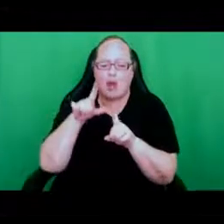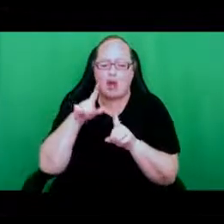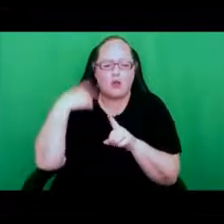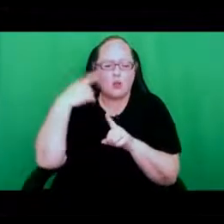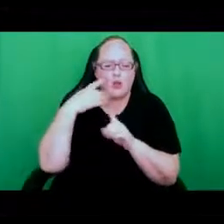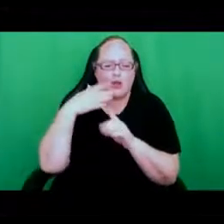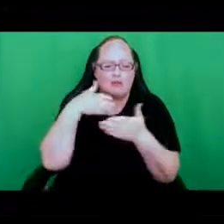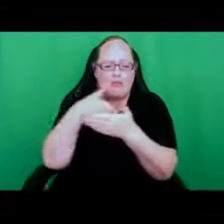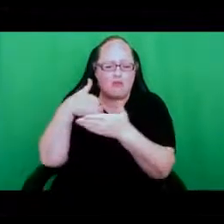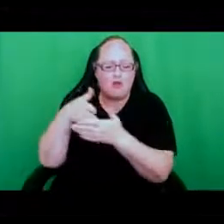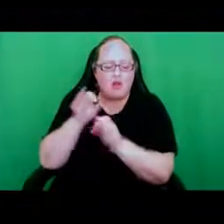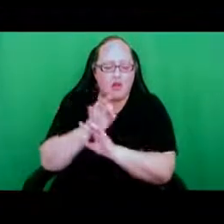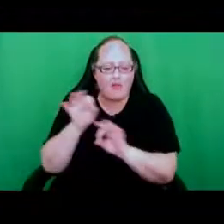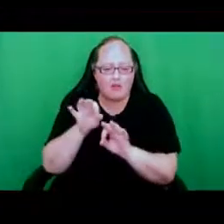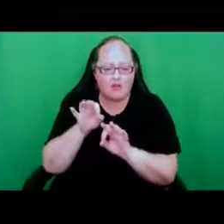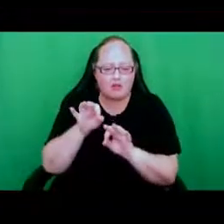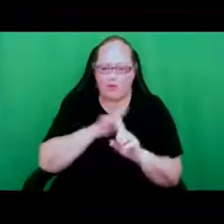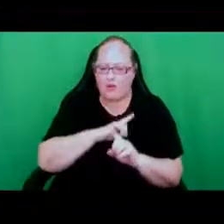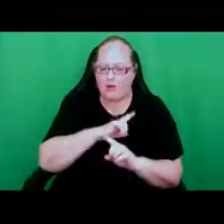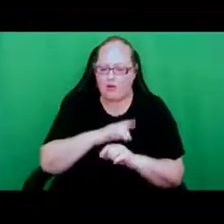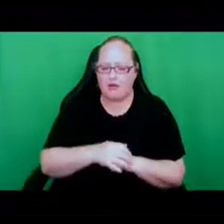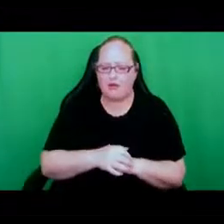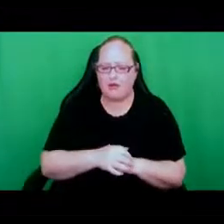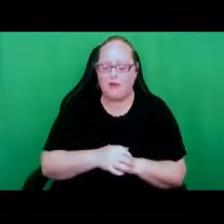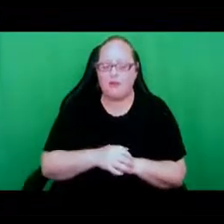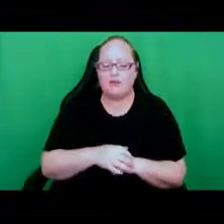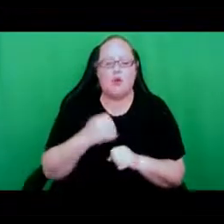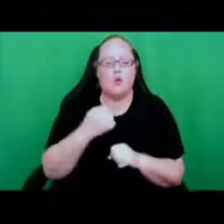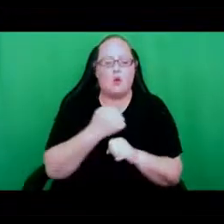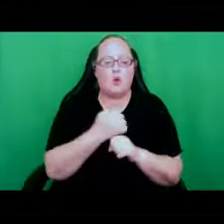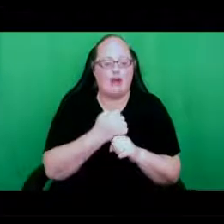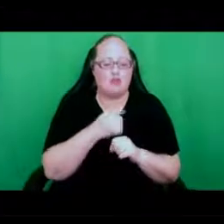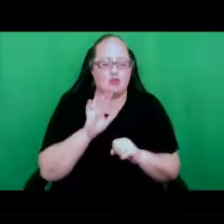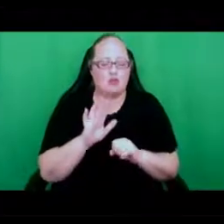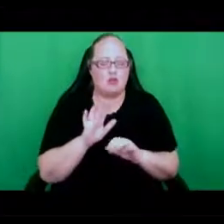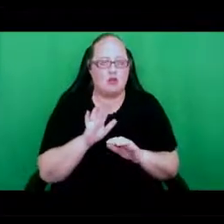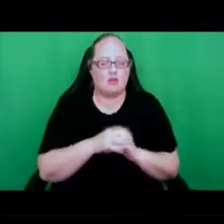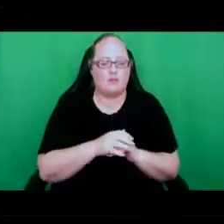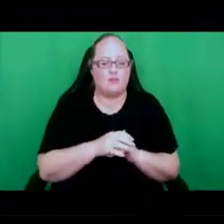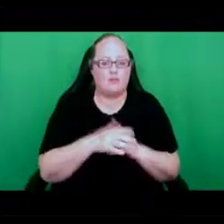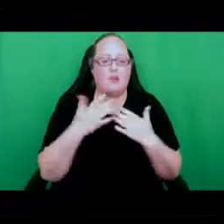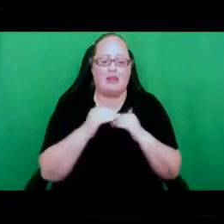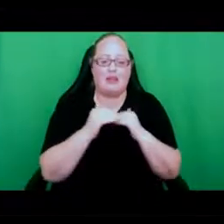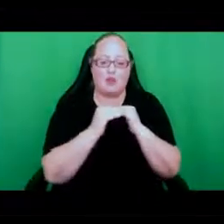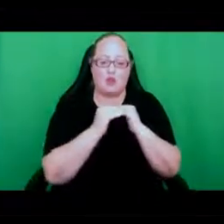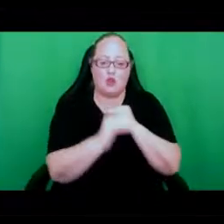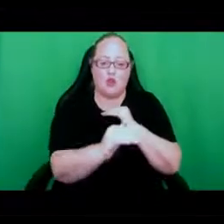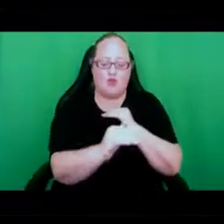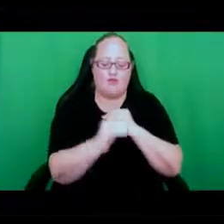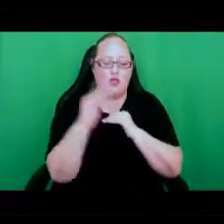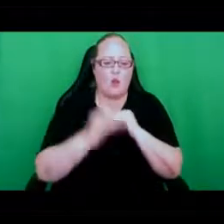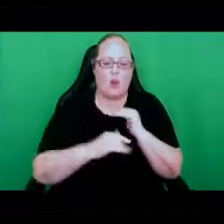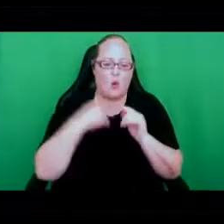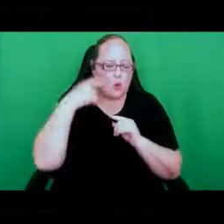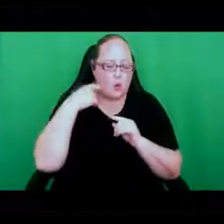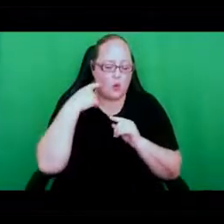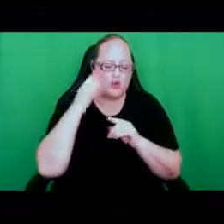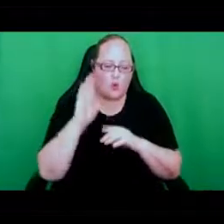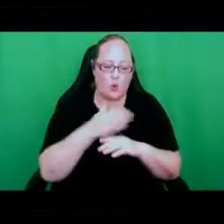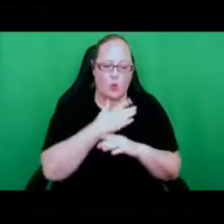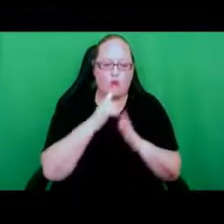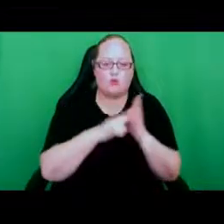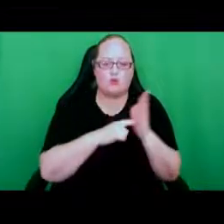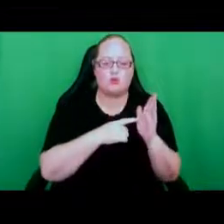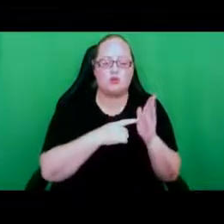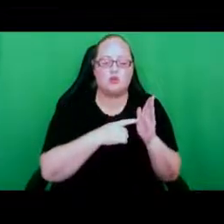points? Yeah, we've put low noise surfacing on all our junctions and where we carry out work